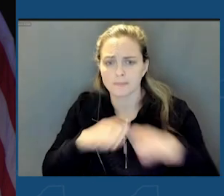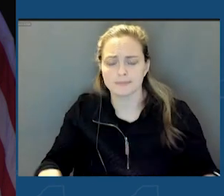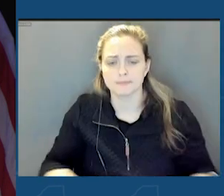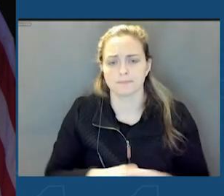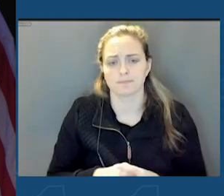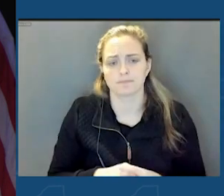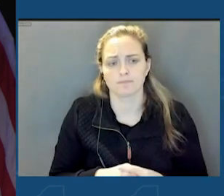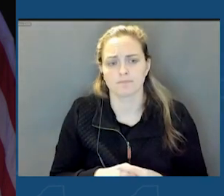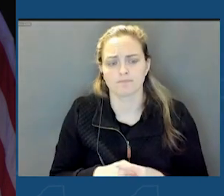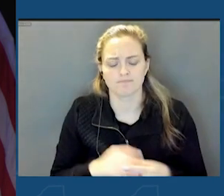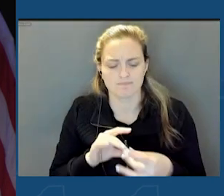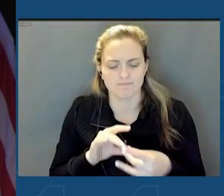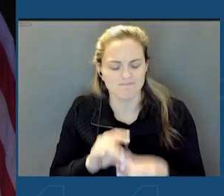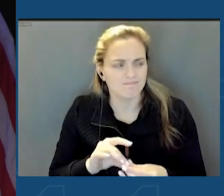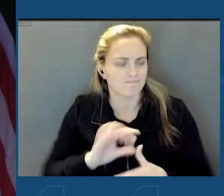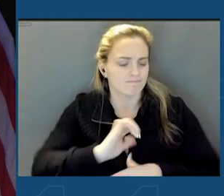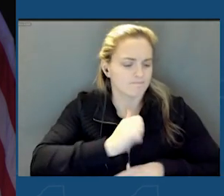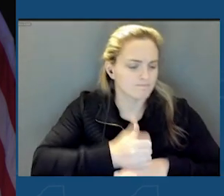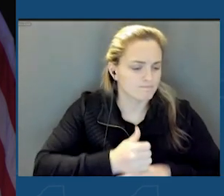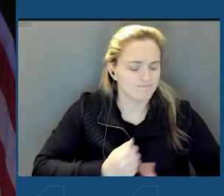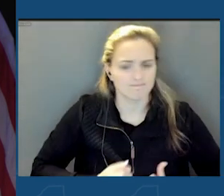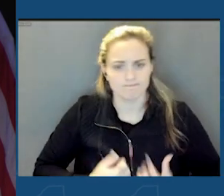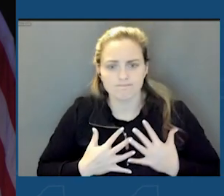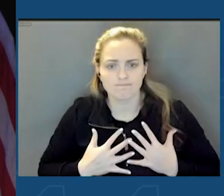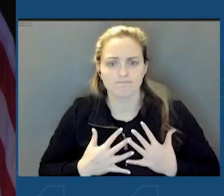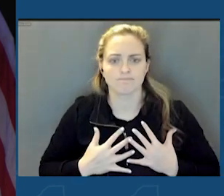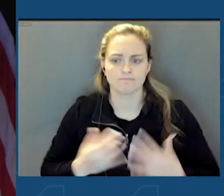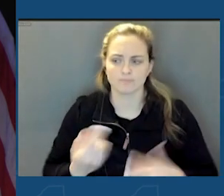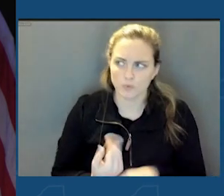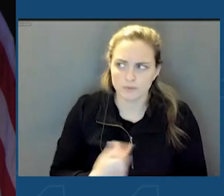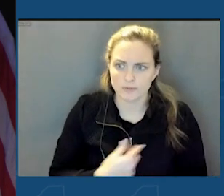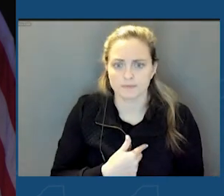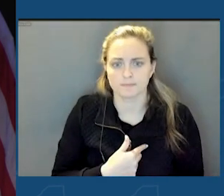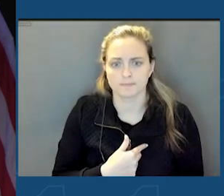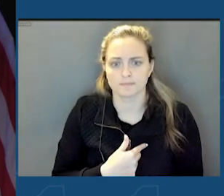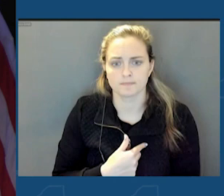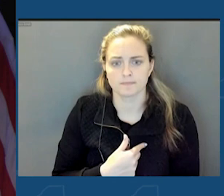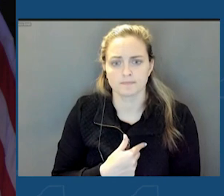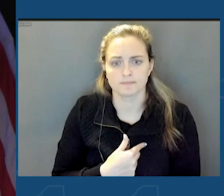Meld us, mold us, fill us, use us.